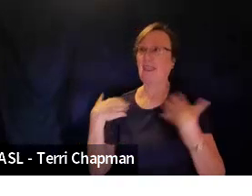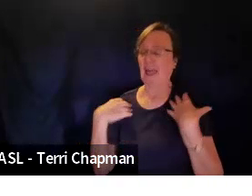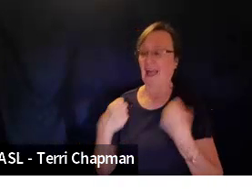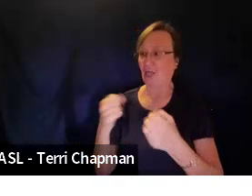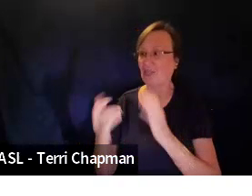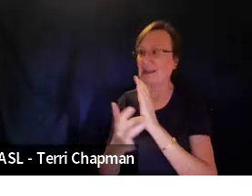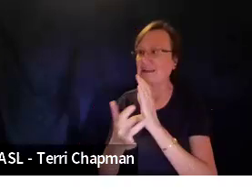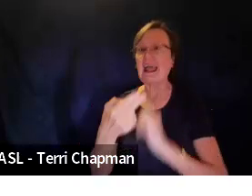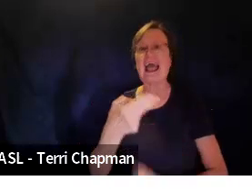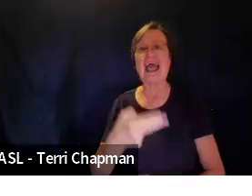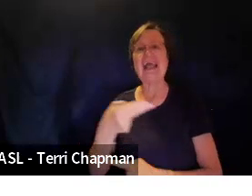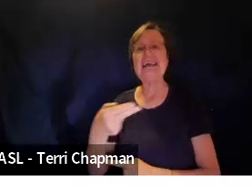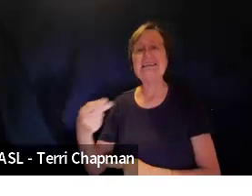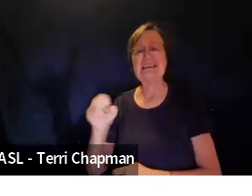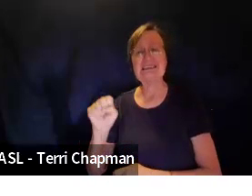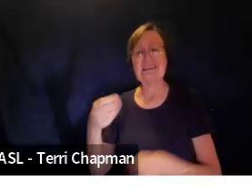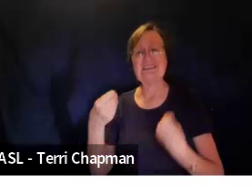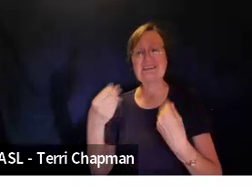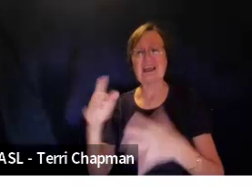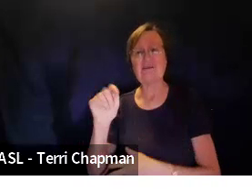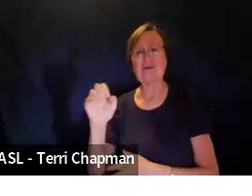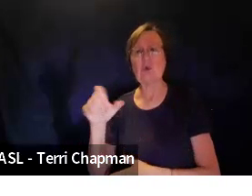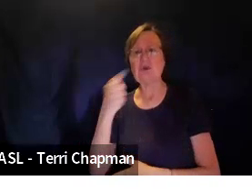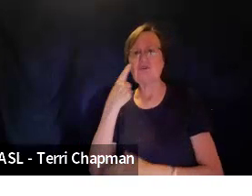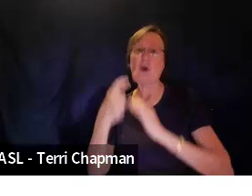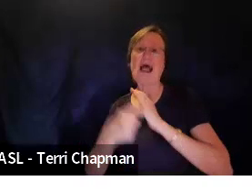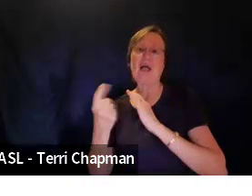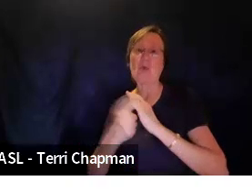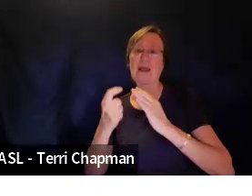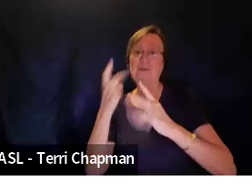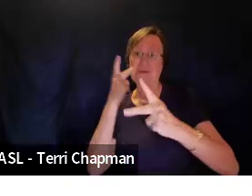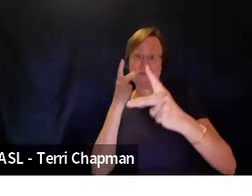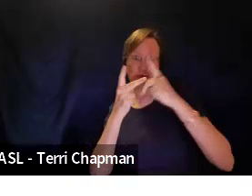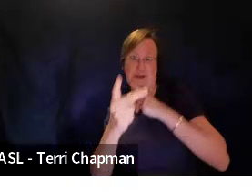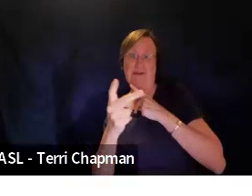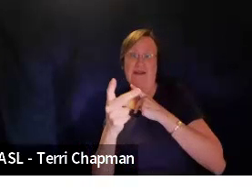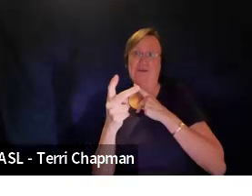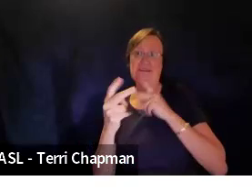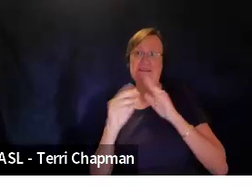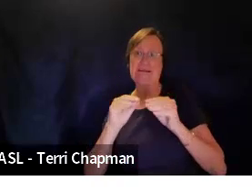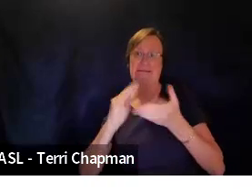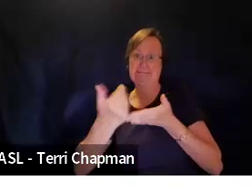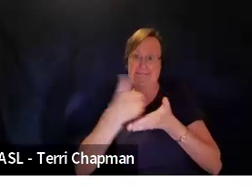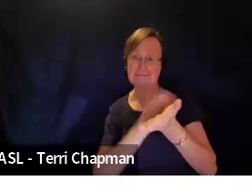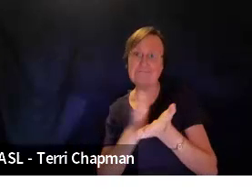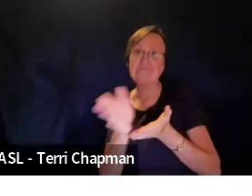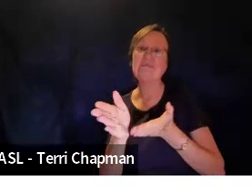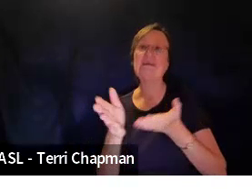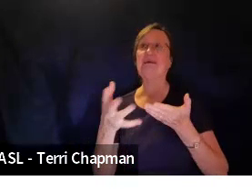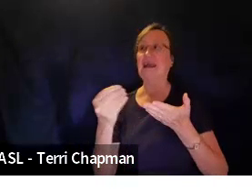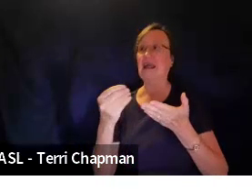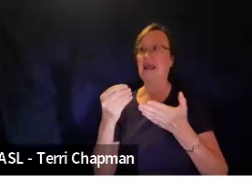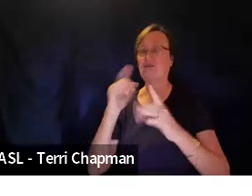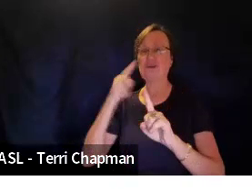out tools on algorithmic transparency for certified health technology developers. They can pay attention